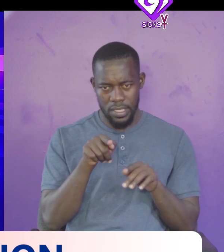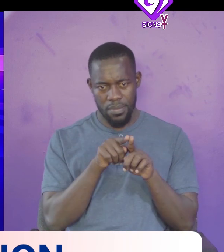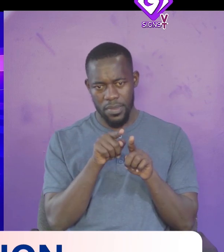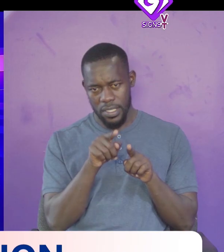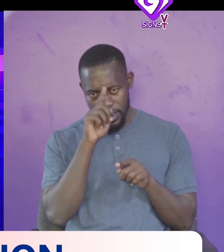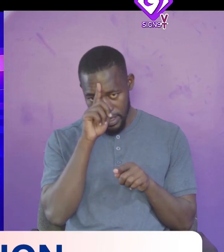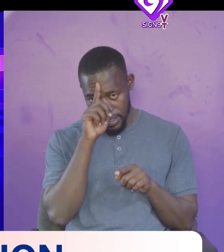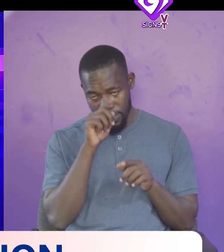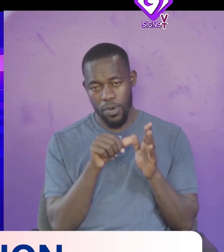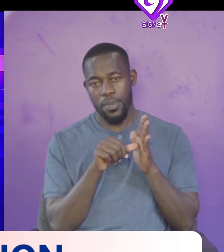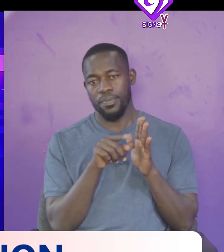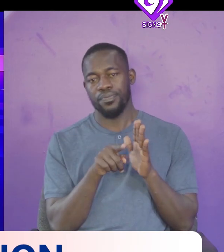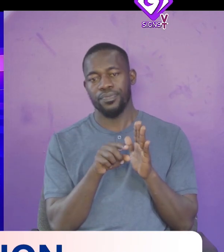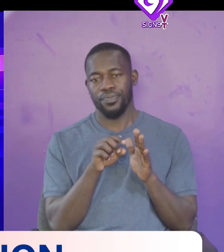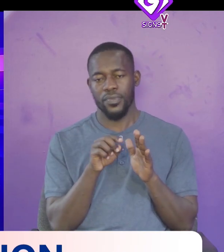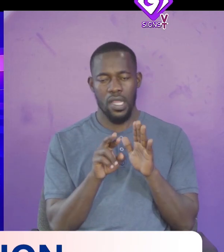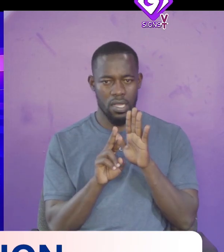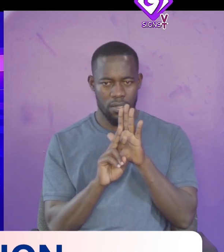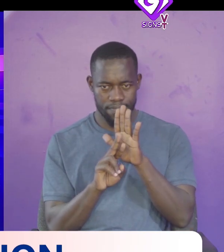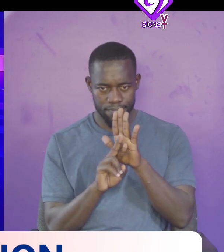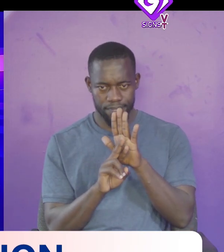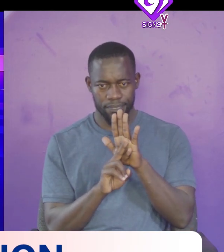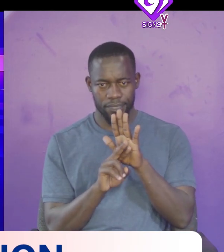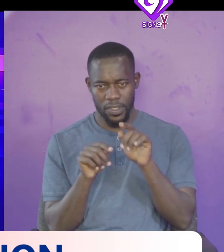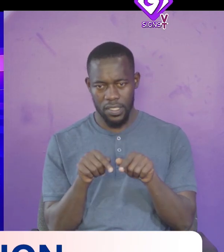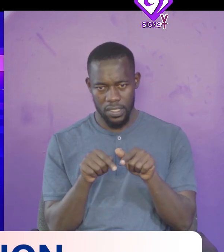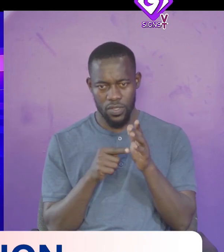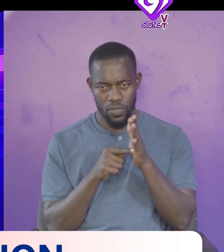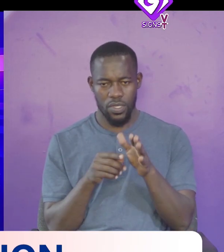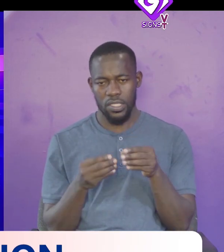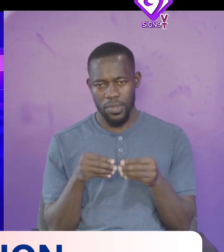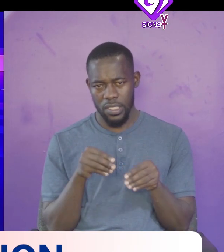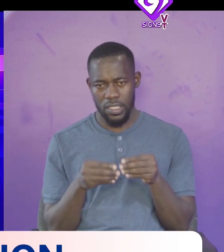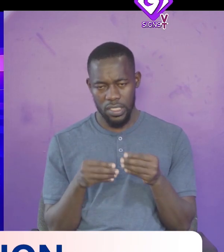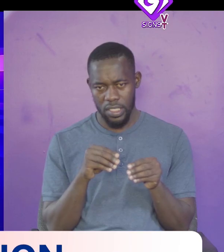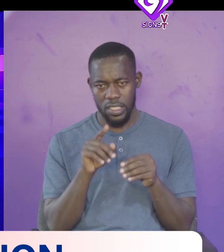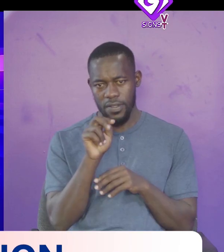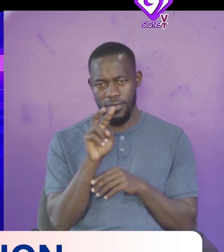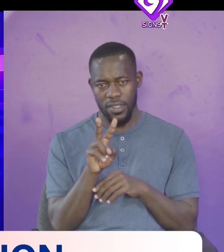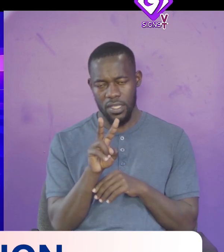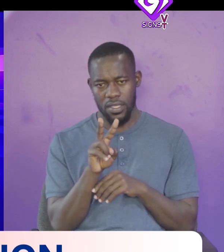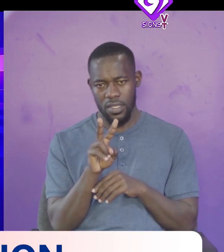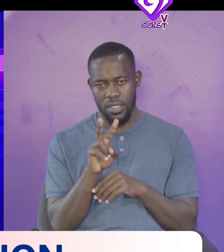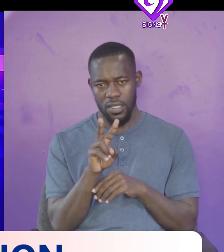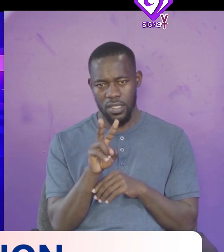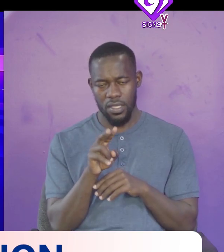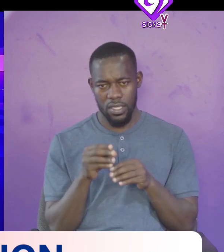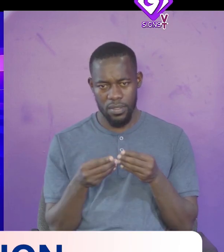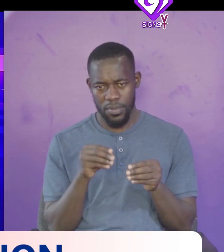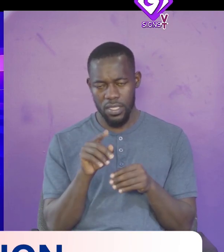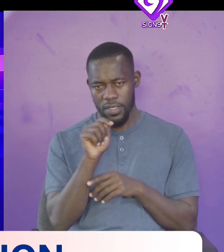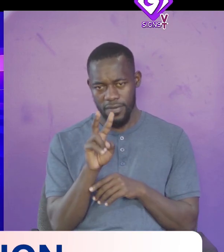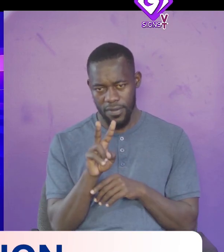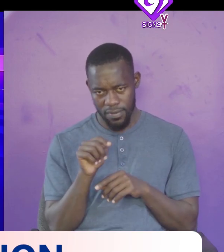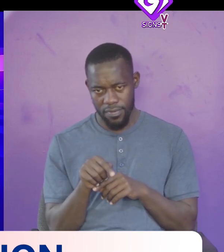about representation because of this show. It's a disability-based radio or television station. Yeah.